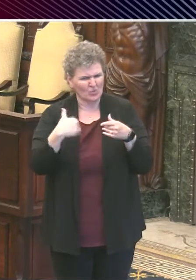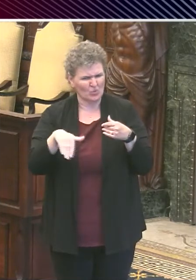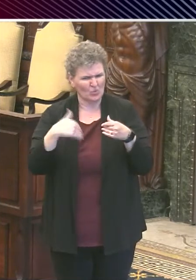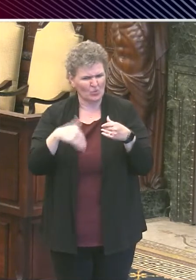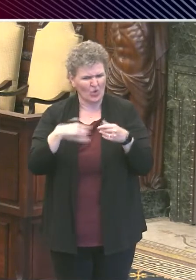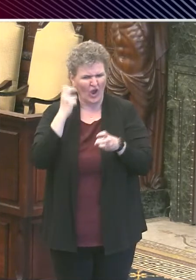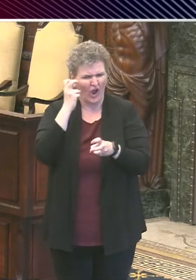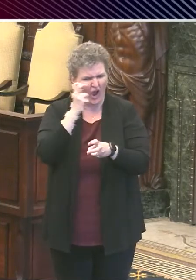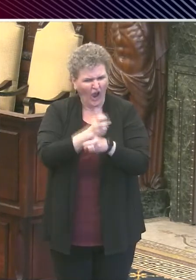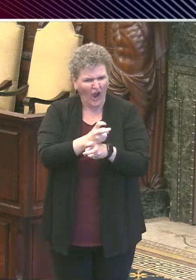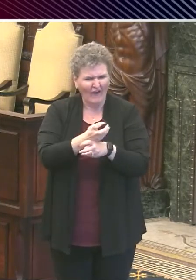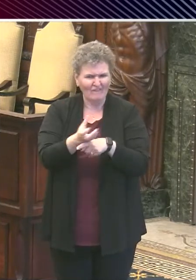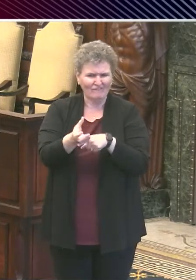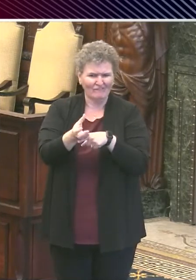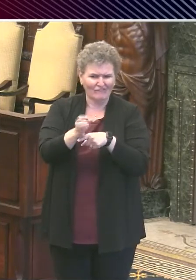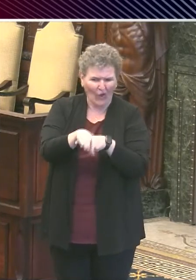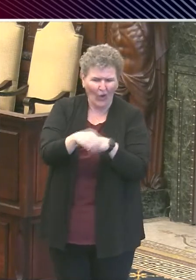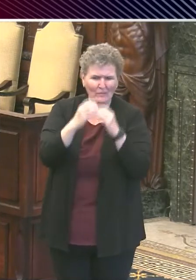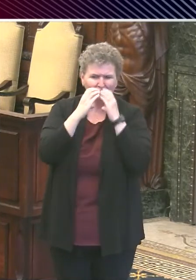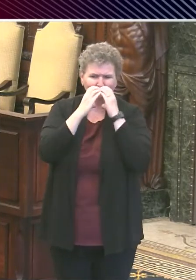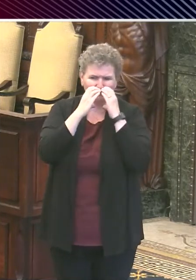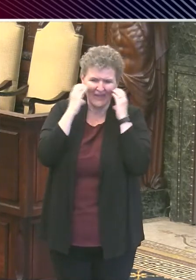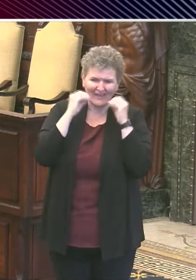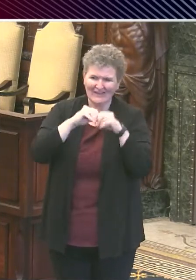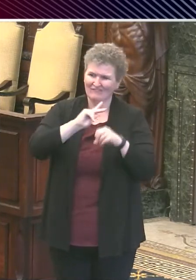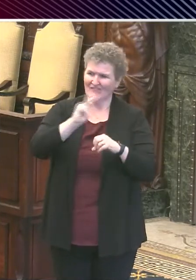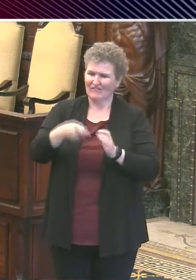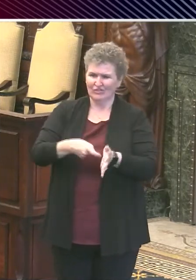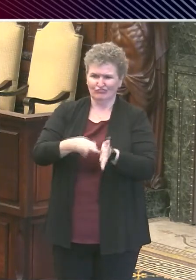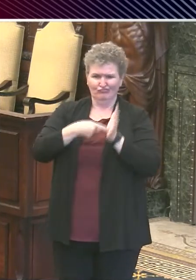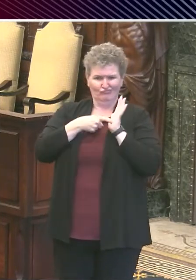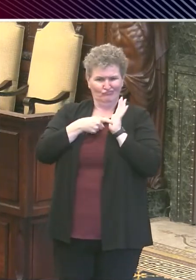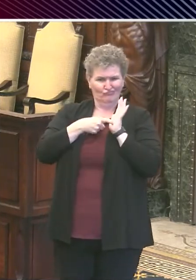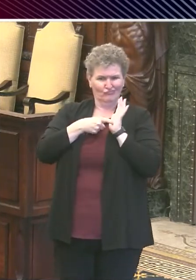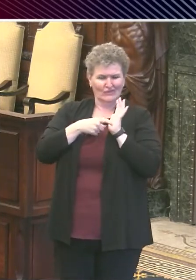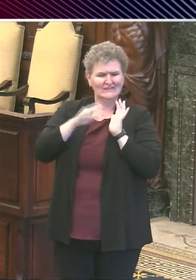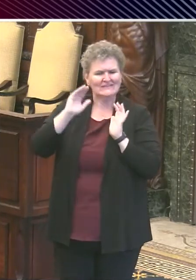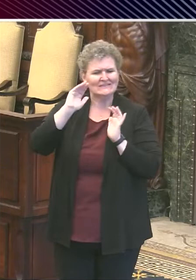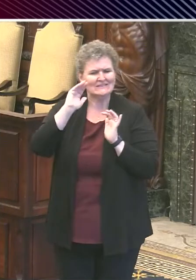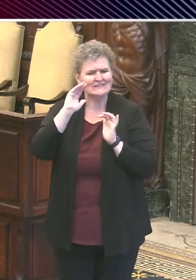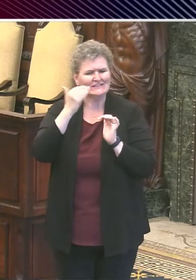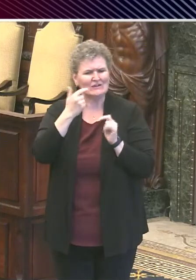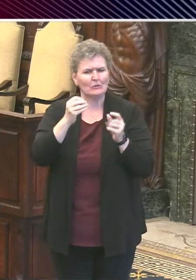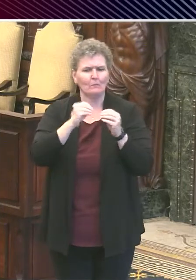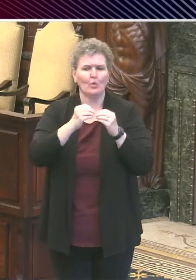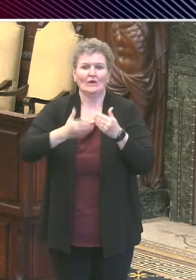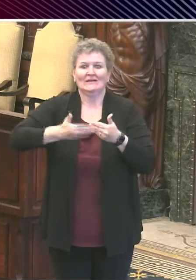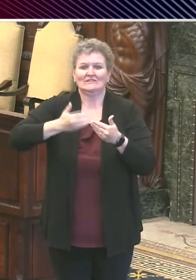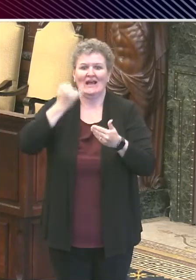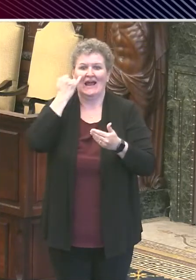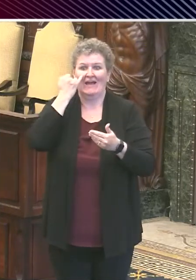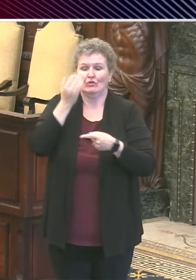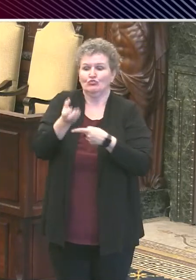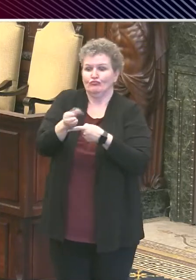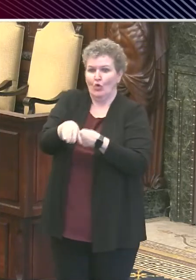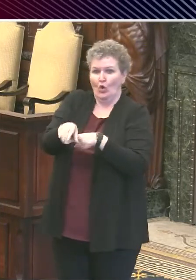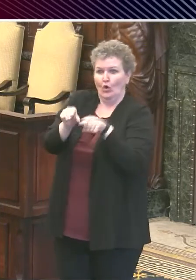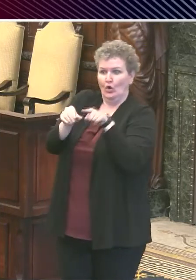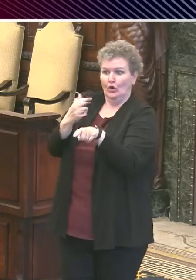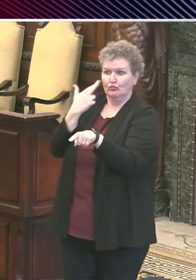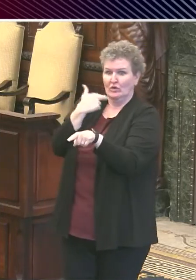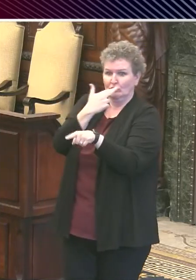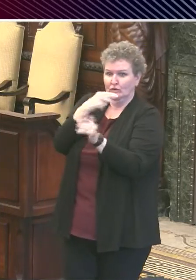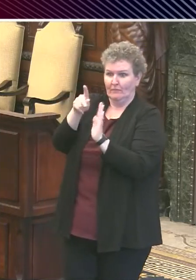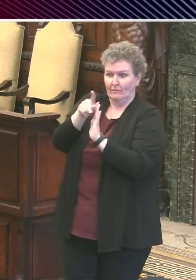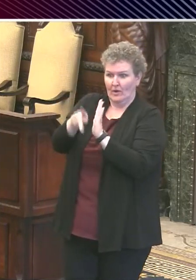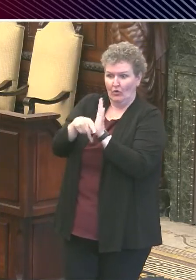mask requirements in Philadelphia. It would seem that it's a lot easier to enforce restaurant protocols. And